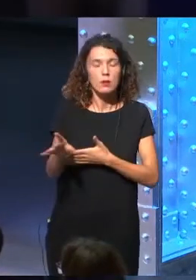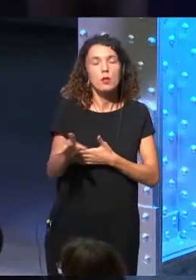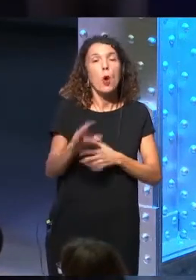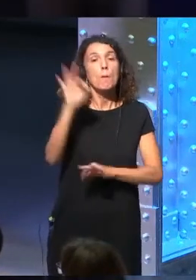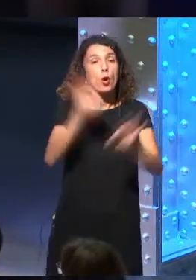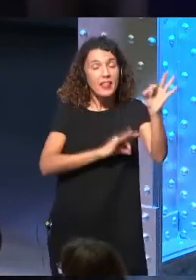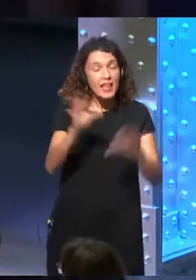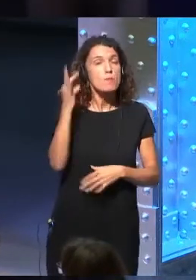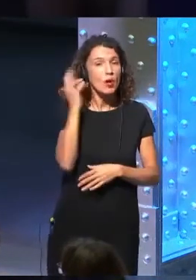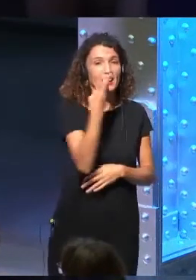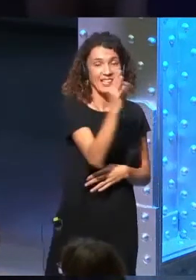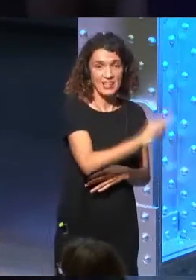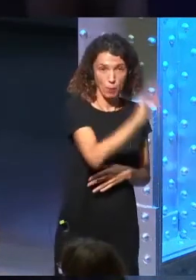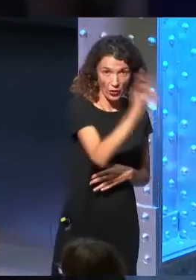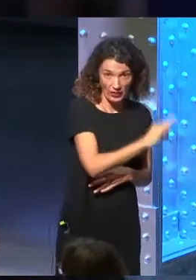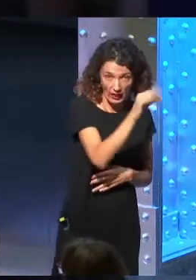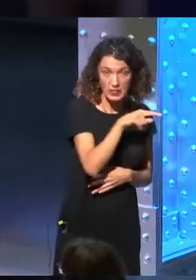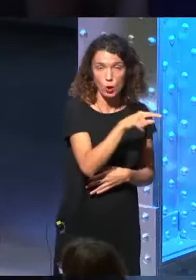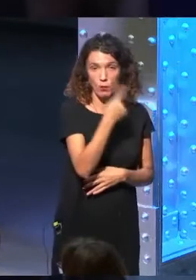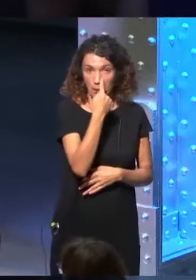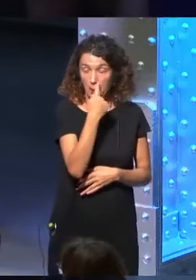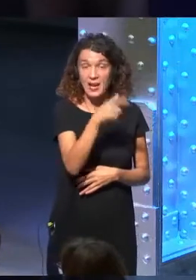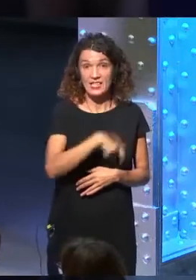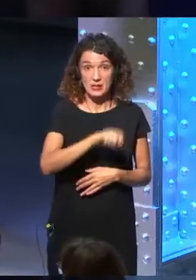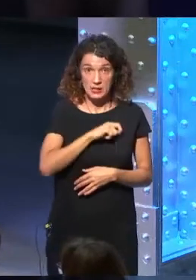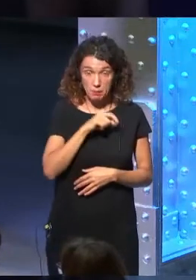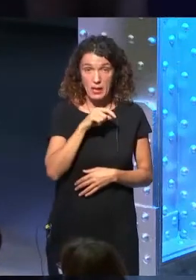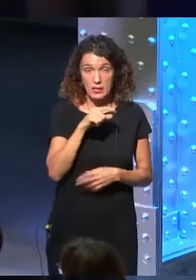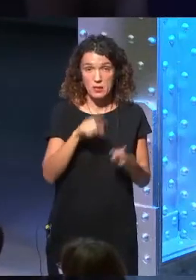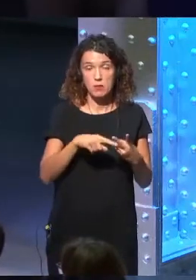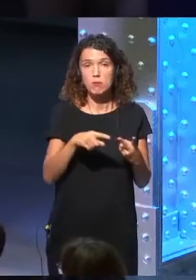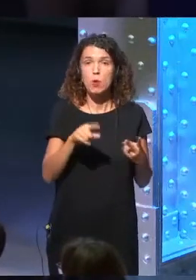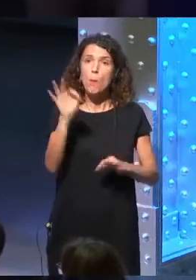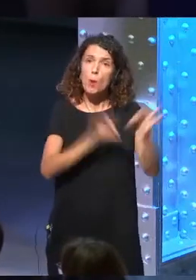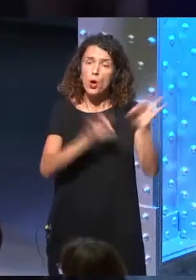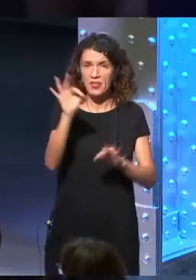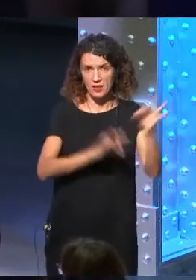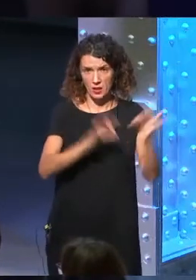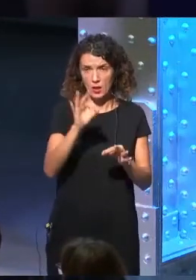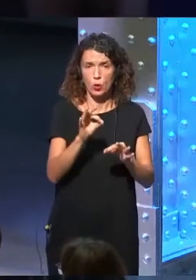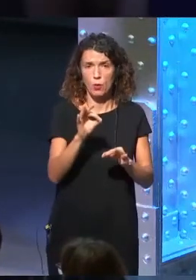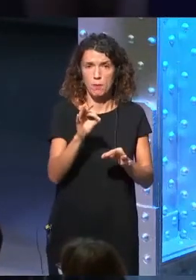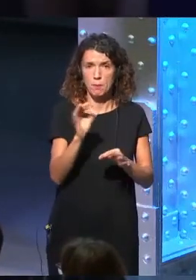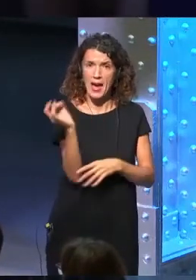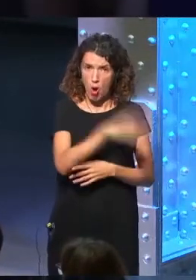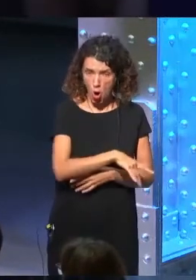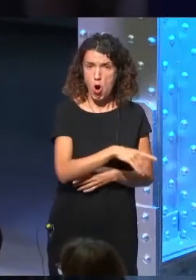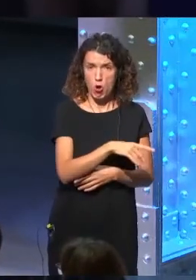the United Kingdom in this respect, though both of us beat the United States by a considerable